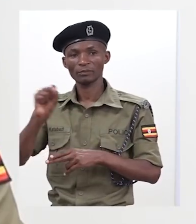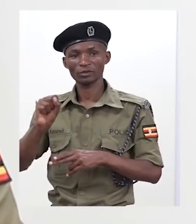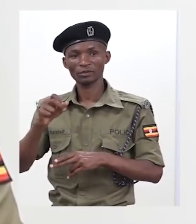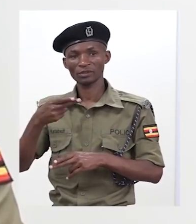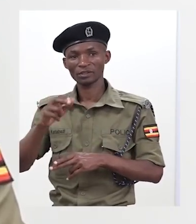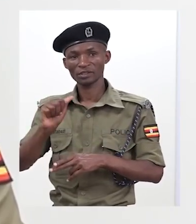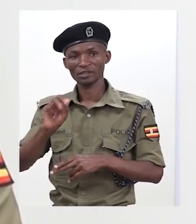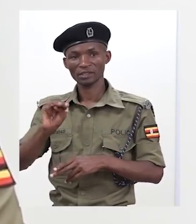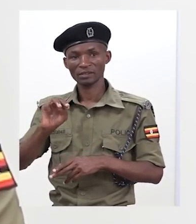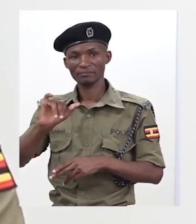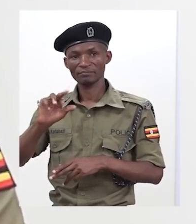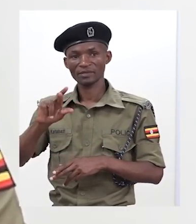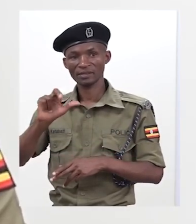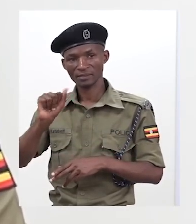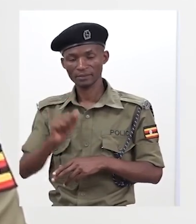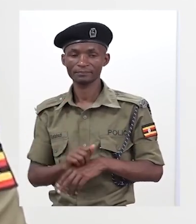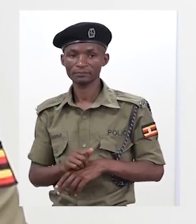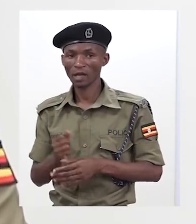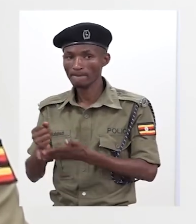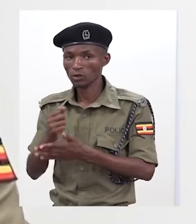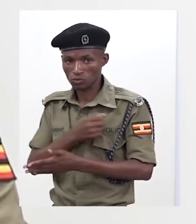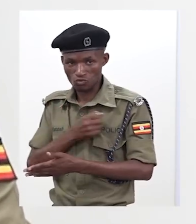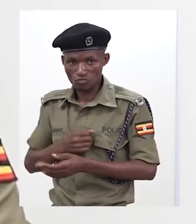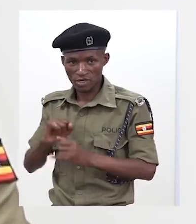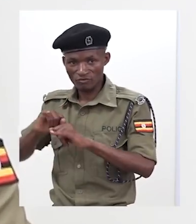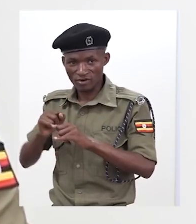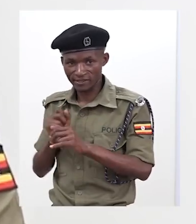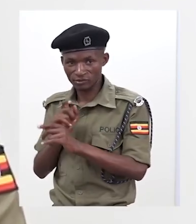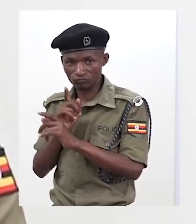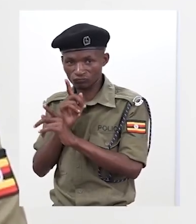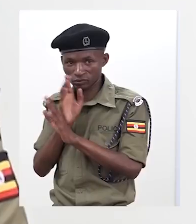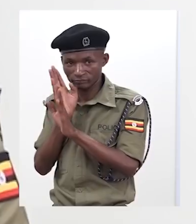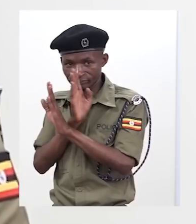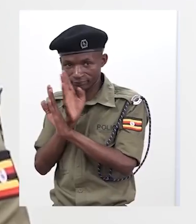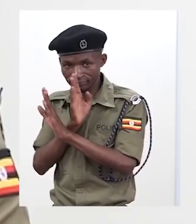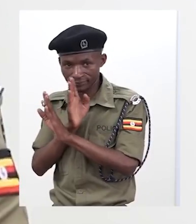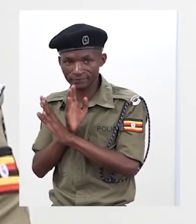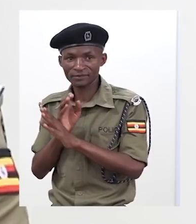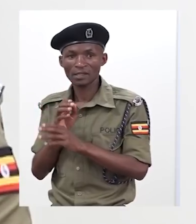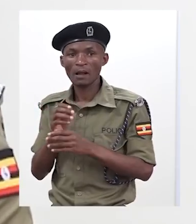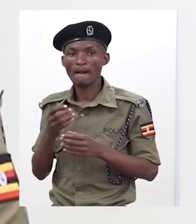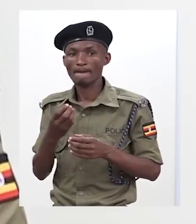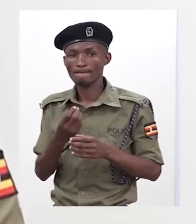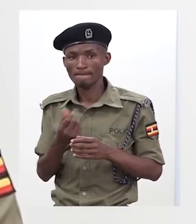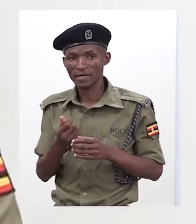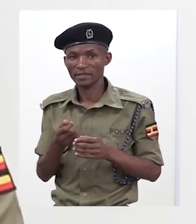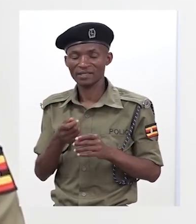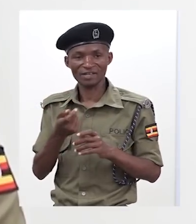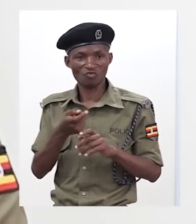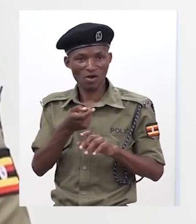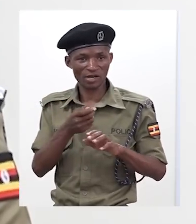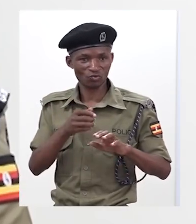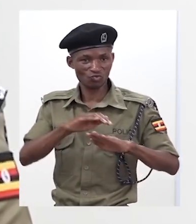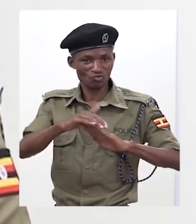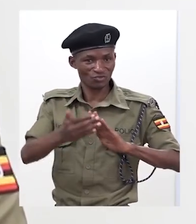Nachi Imba Shamira had tried to hide the to conceal the $70,000 in one of the shoes. Then